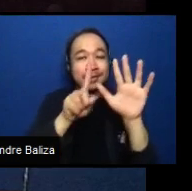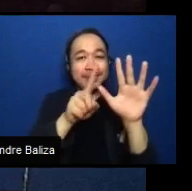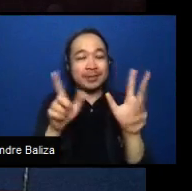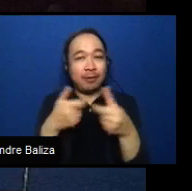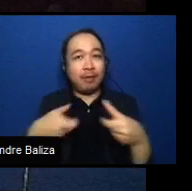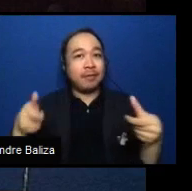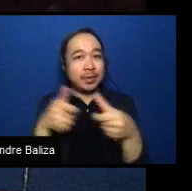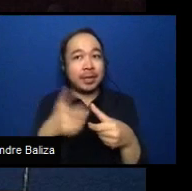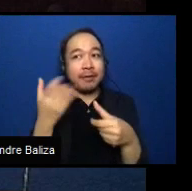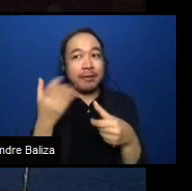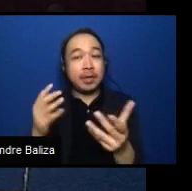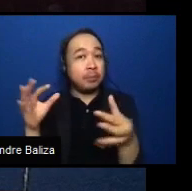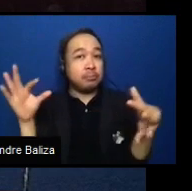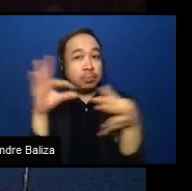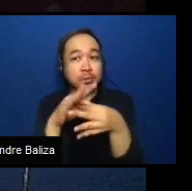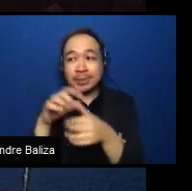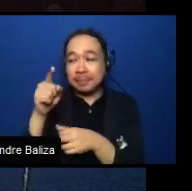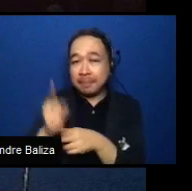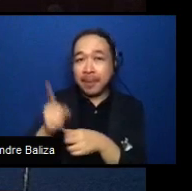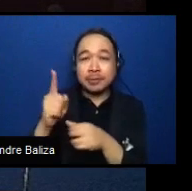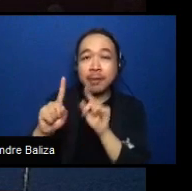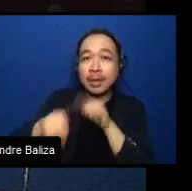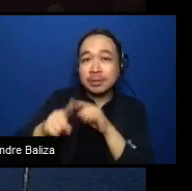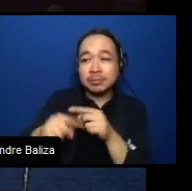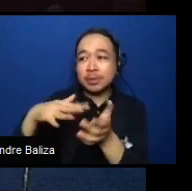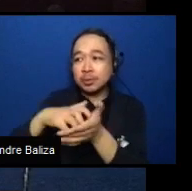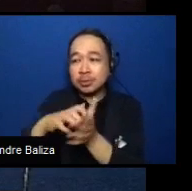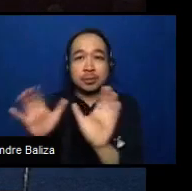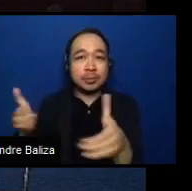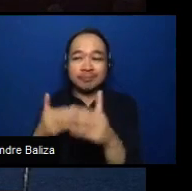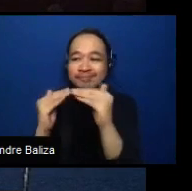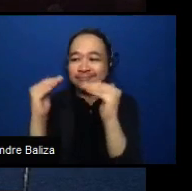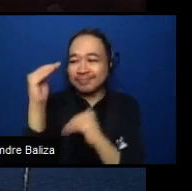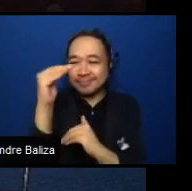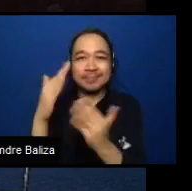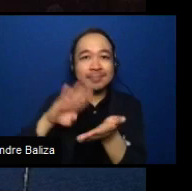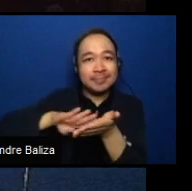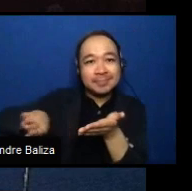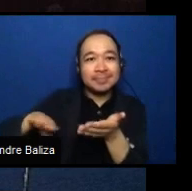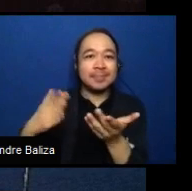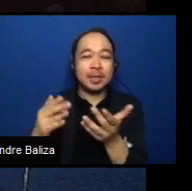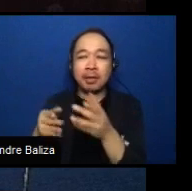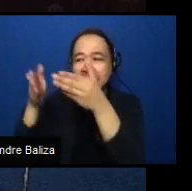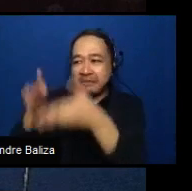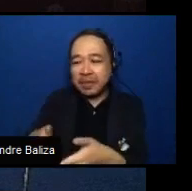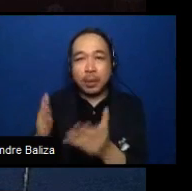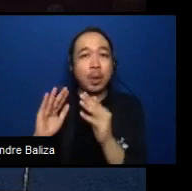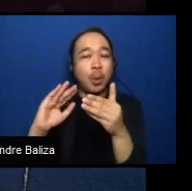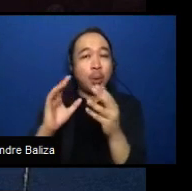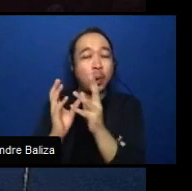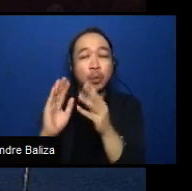reference about the needs to address the vulnerabilities, stigma, discrimination faced by individuals and communities based on sex,